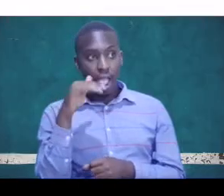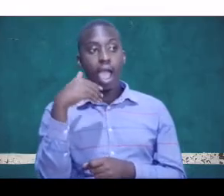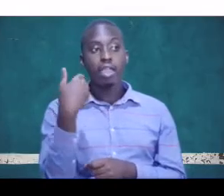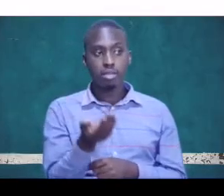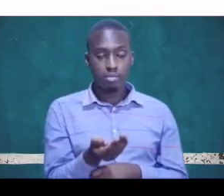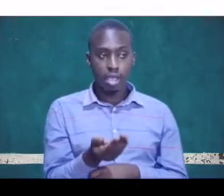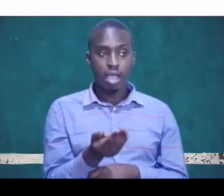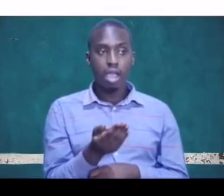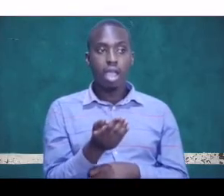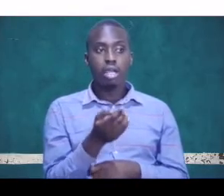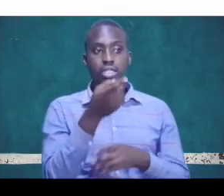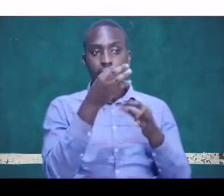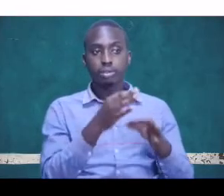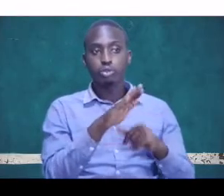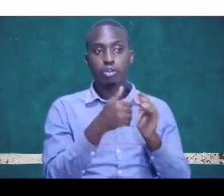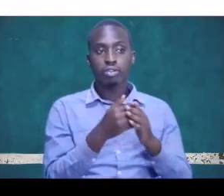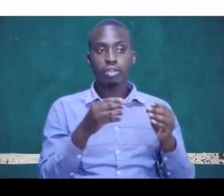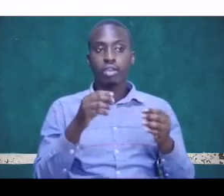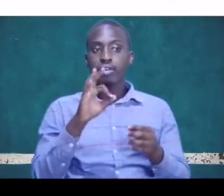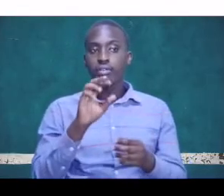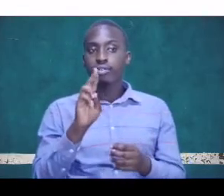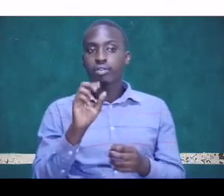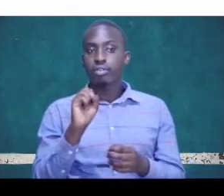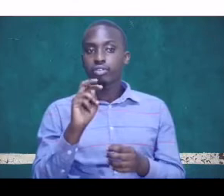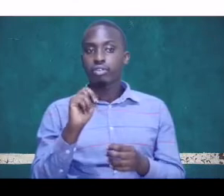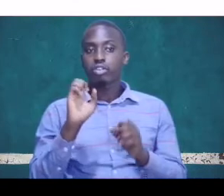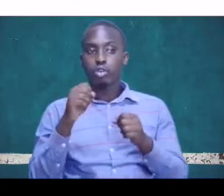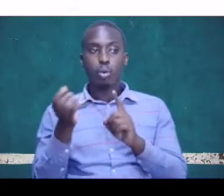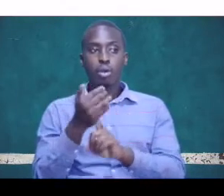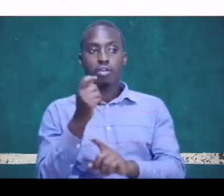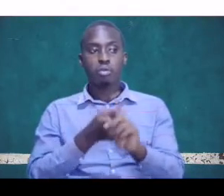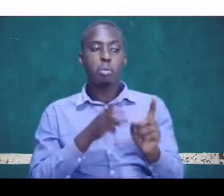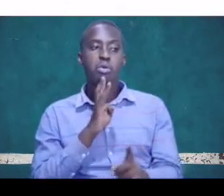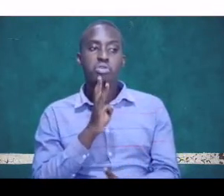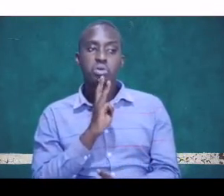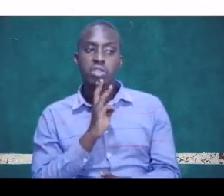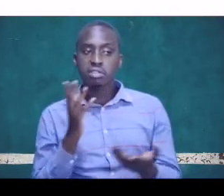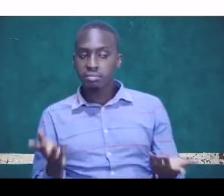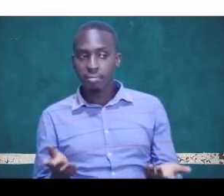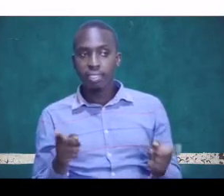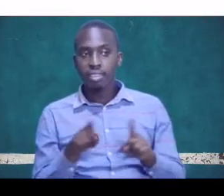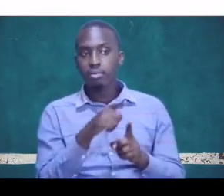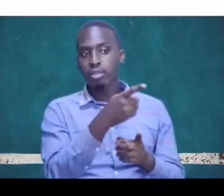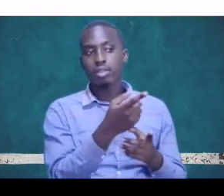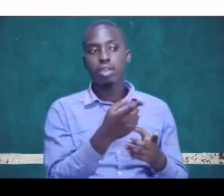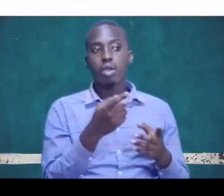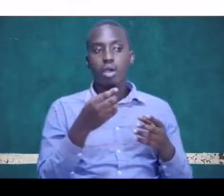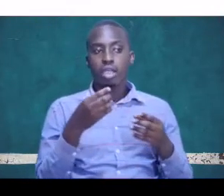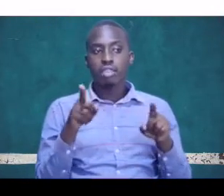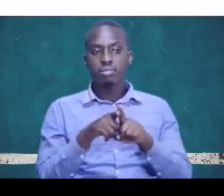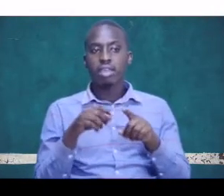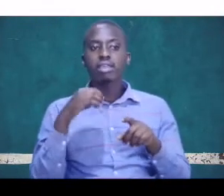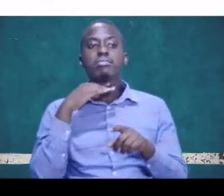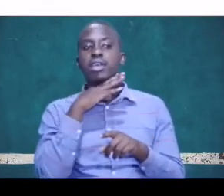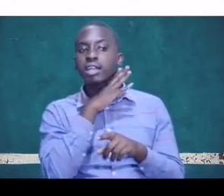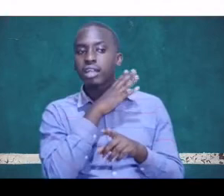have the raw materials for fusion can be obtained from seawater. And here we have the waste products are